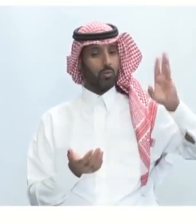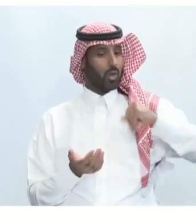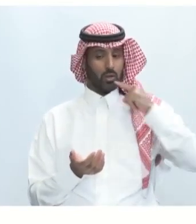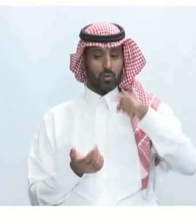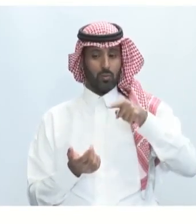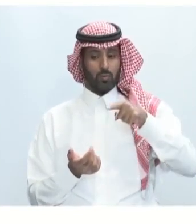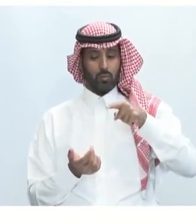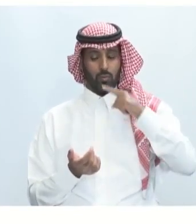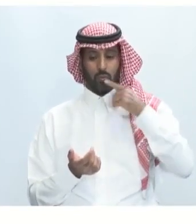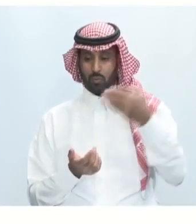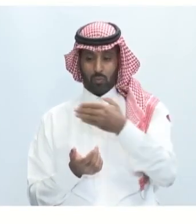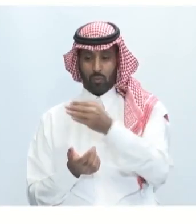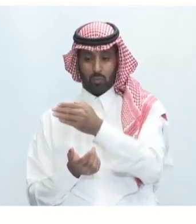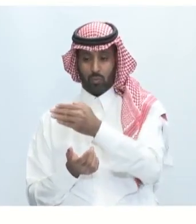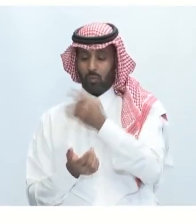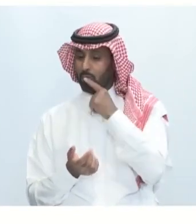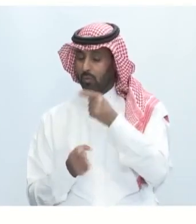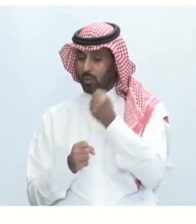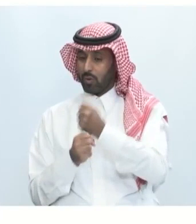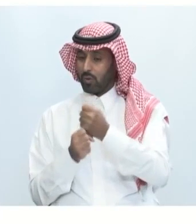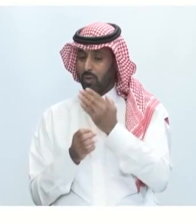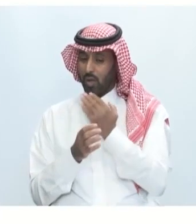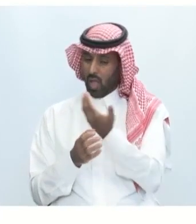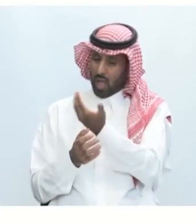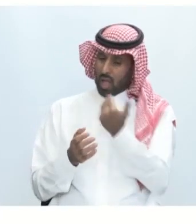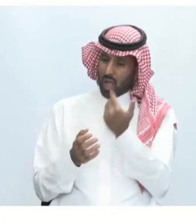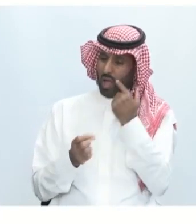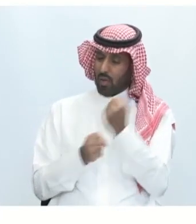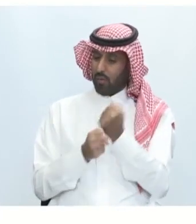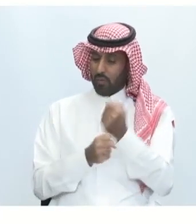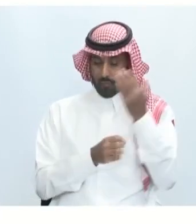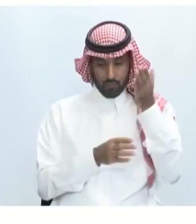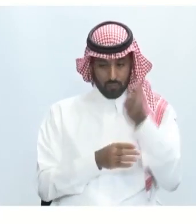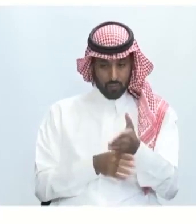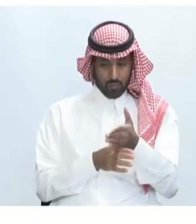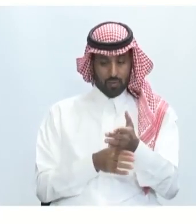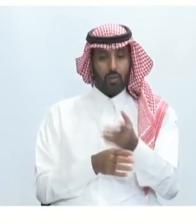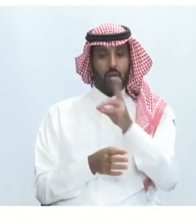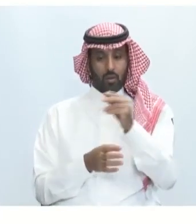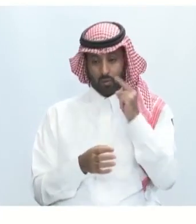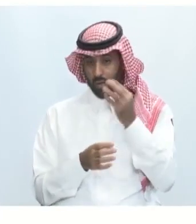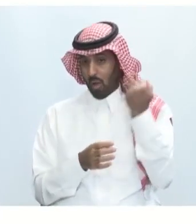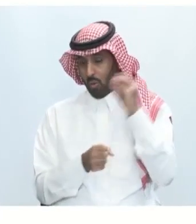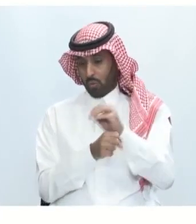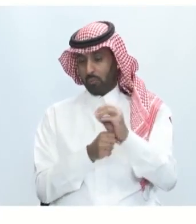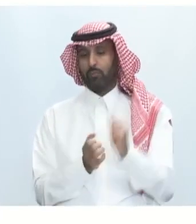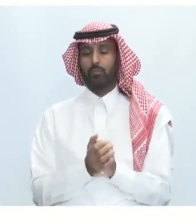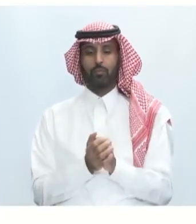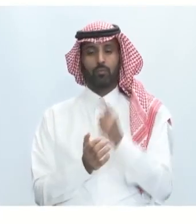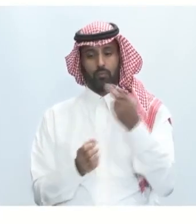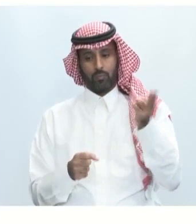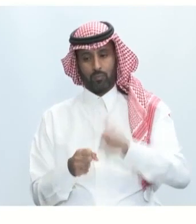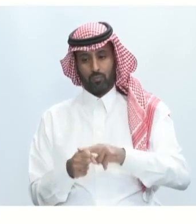used when the indirect object comes before the direct object. Of course, this was mentioned before. Let's say it